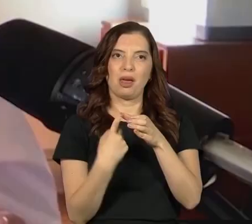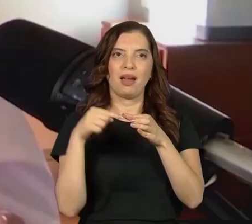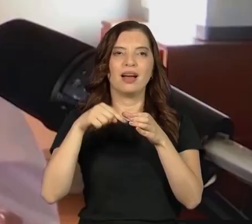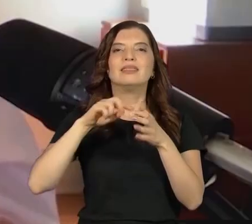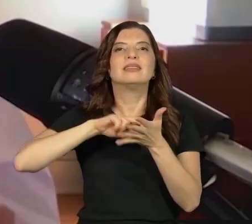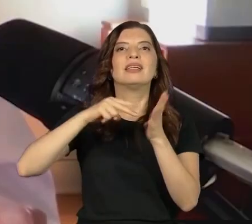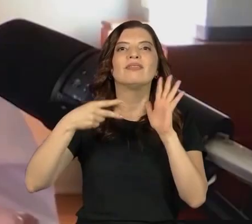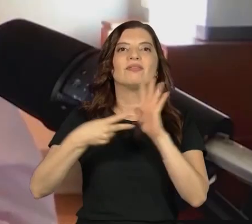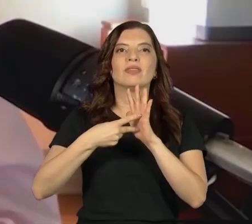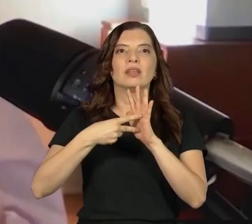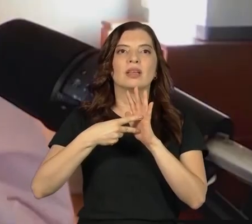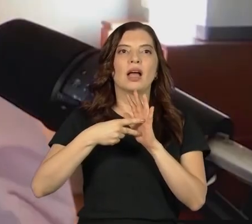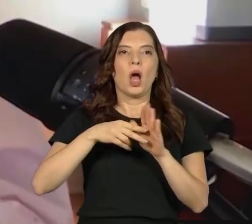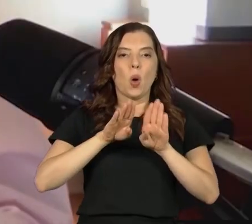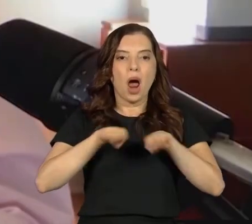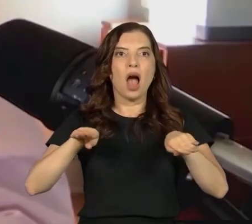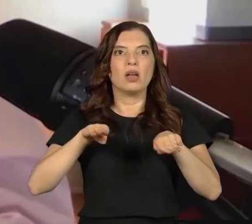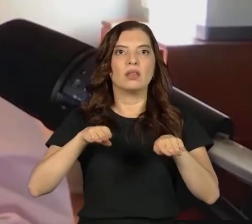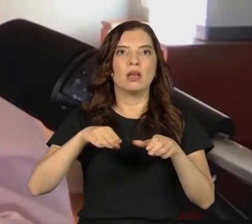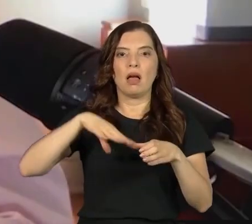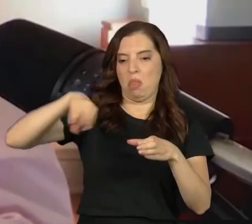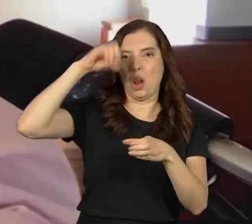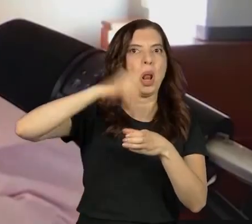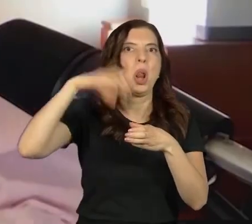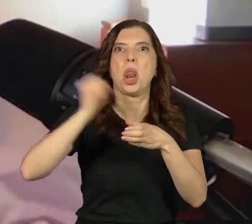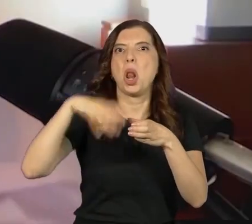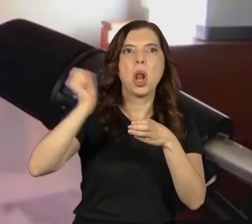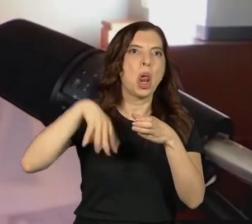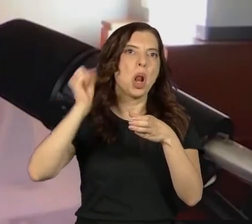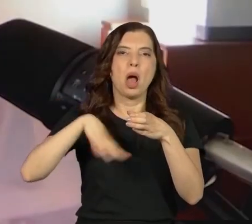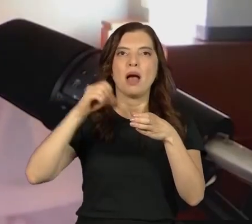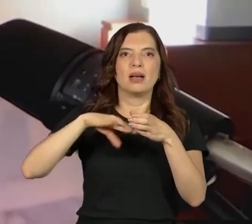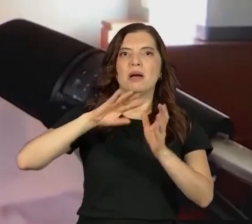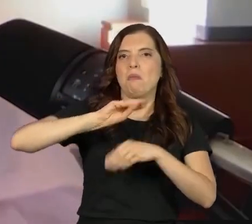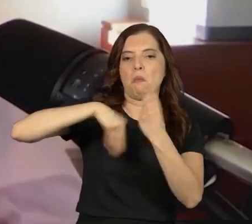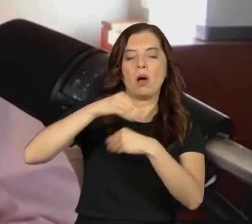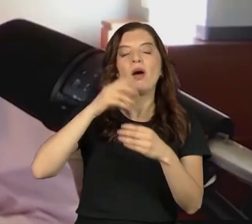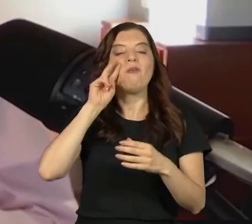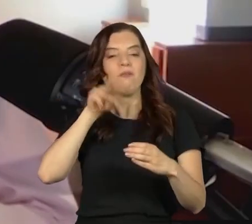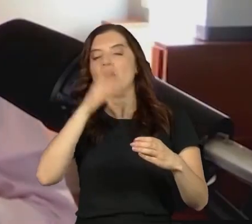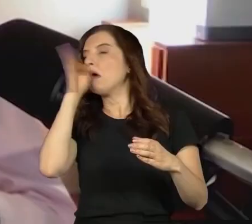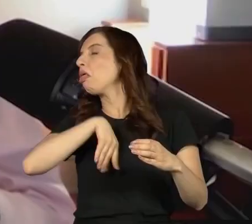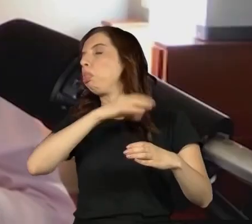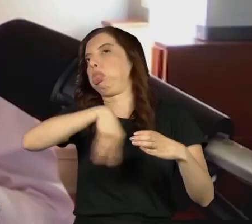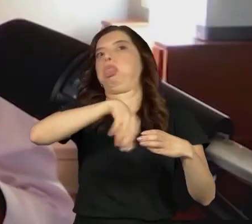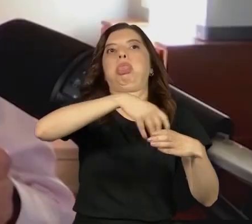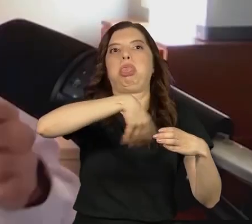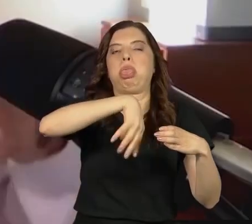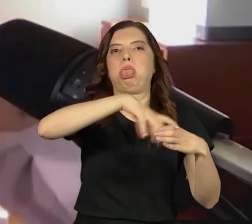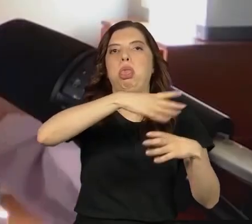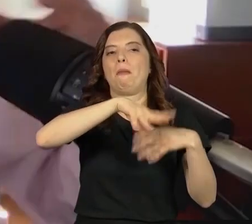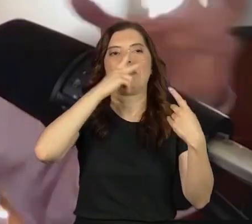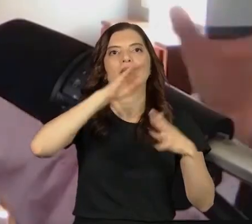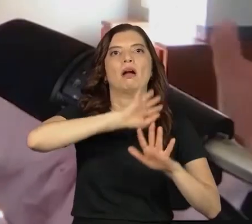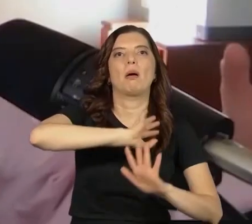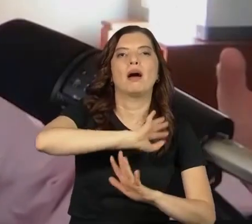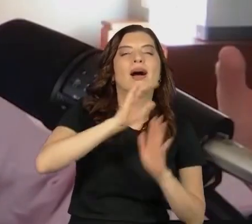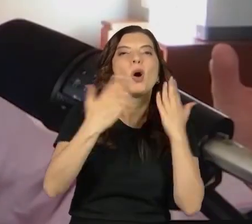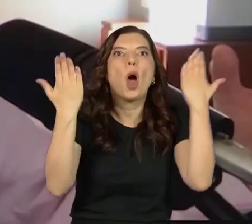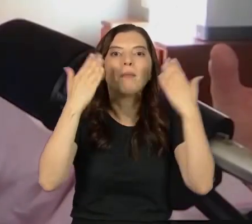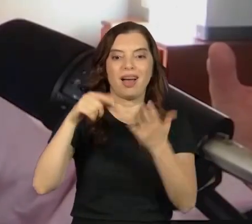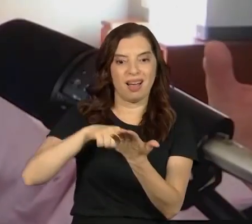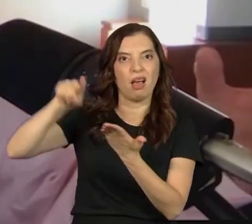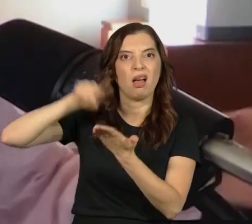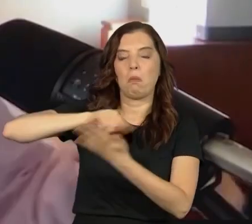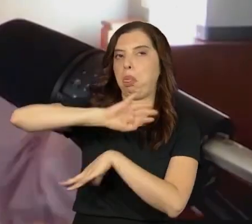your child to eat vegetables, you put them in a blender with other stuff, you can't see it anymore. Same thing with the data. There are massive harms